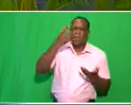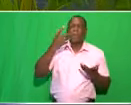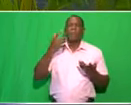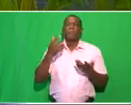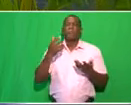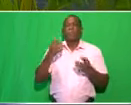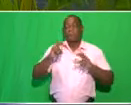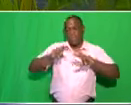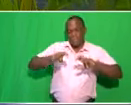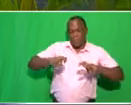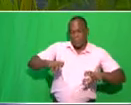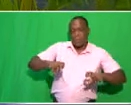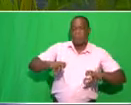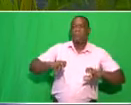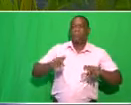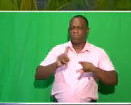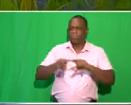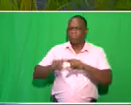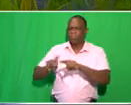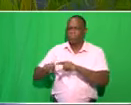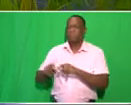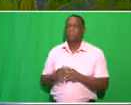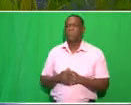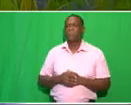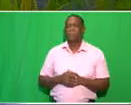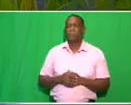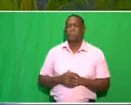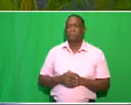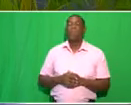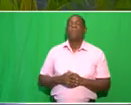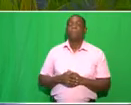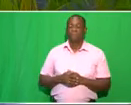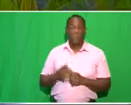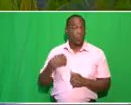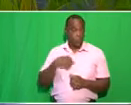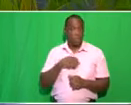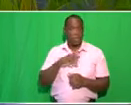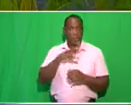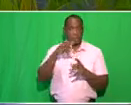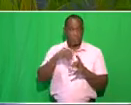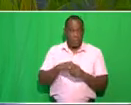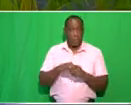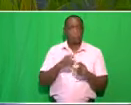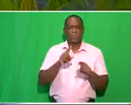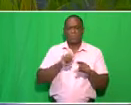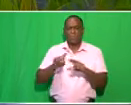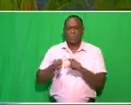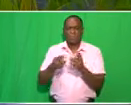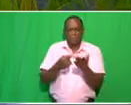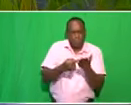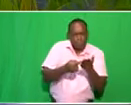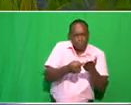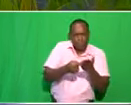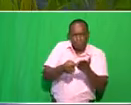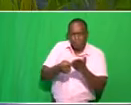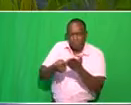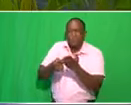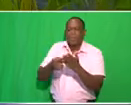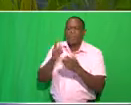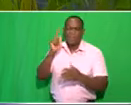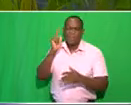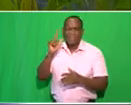you will realize, of consultations, which Dr. Smith will chat with us on. Let's go back to our terms